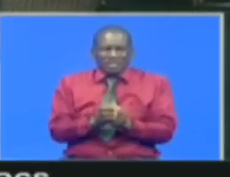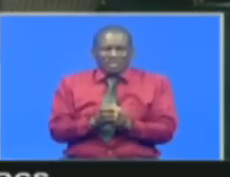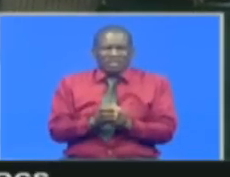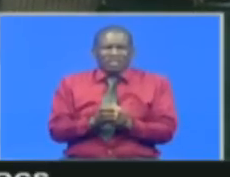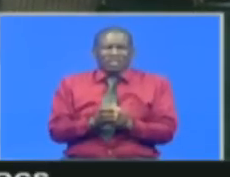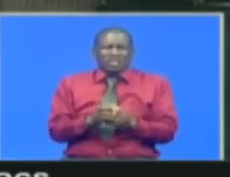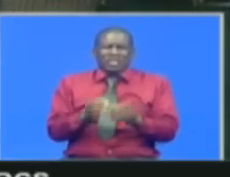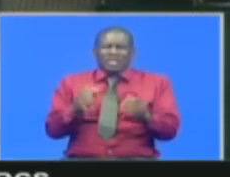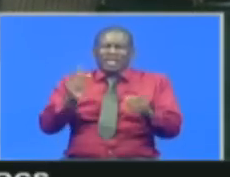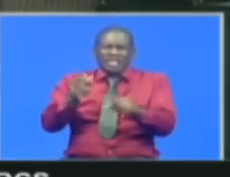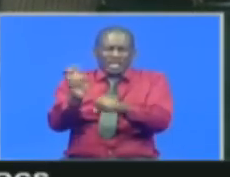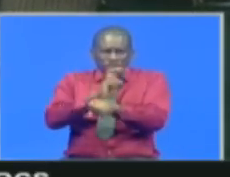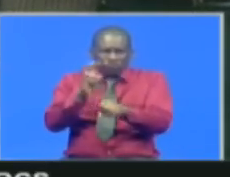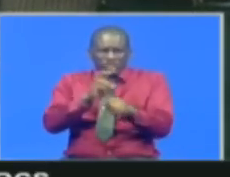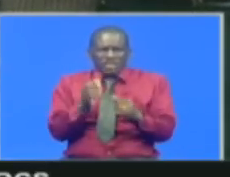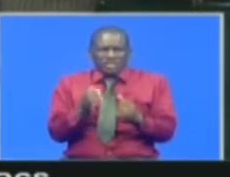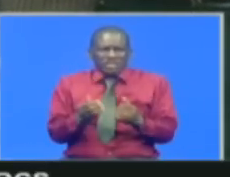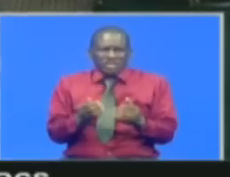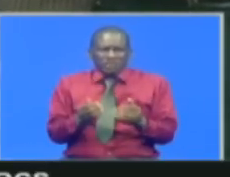unprecedented